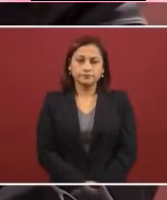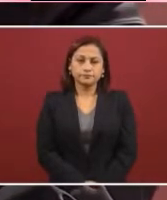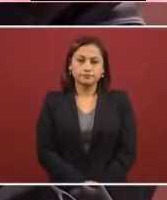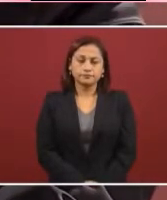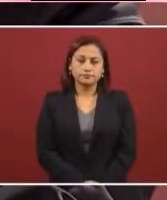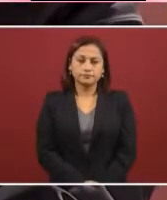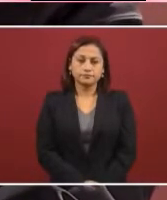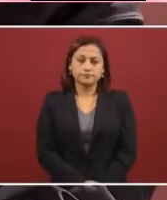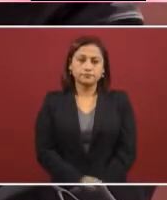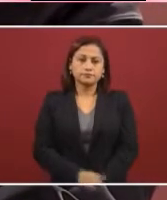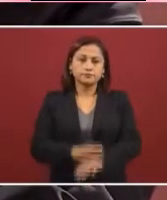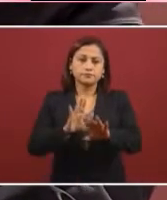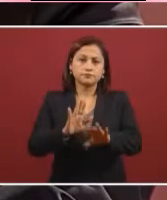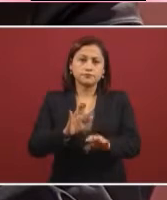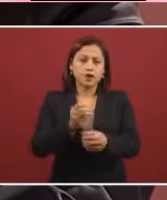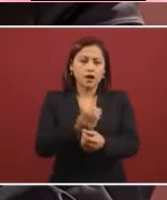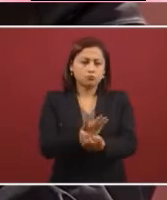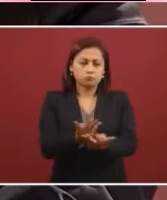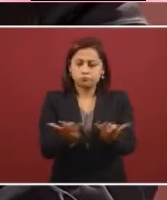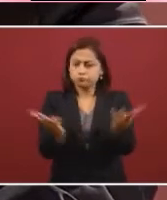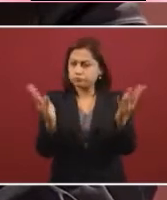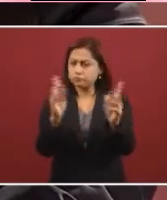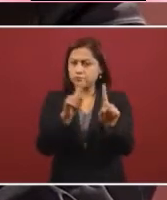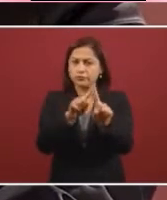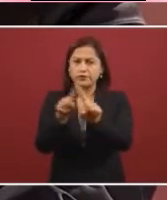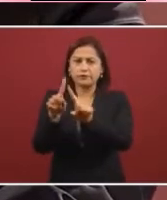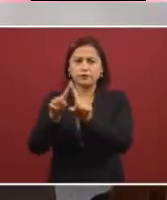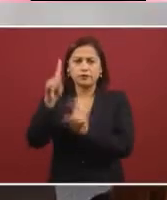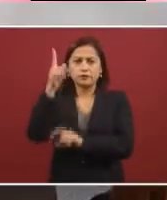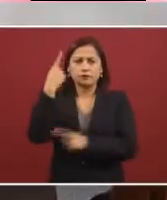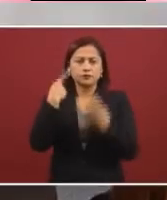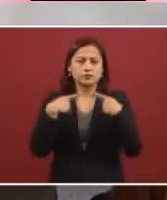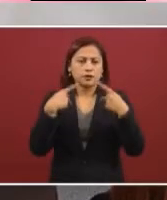There's a fan of points of view.